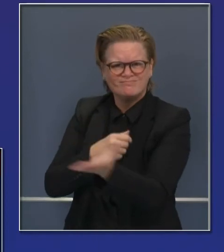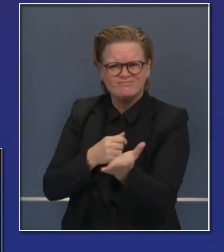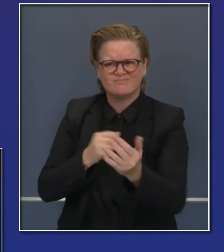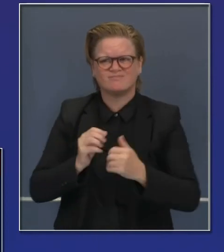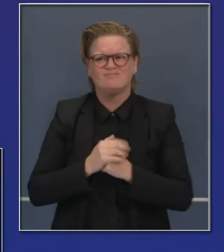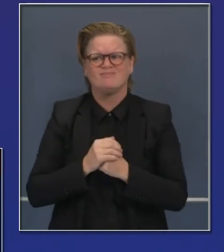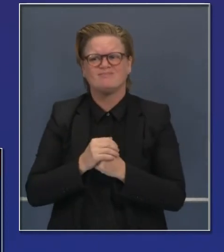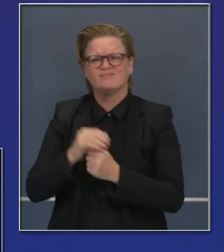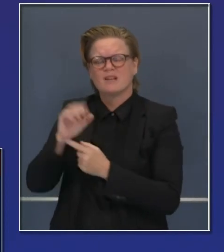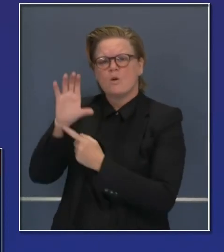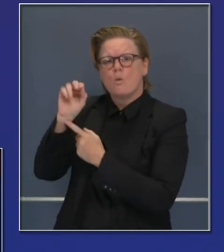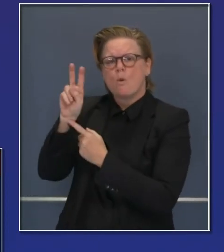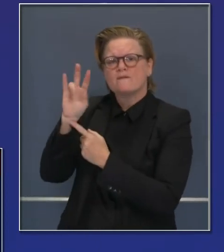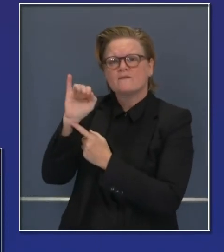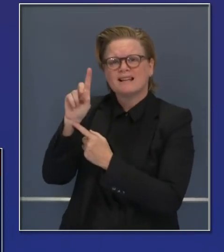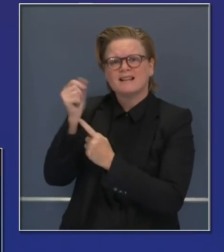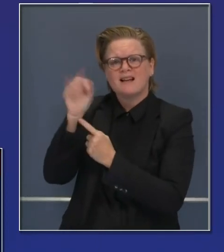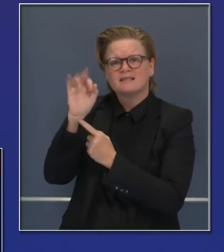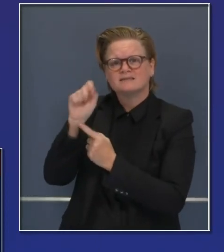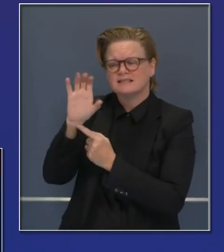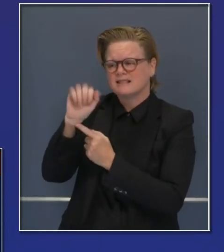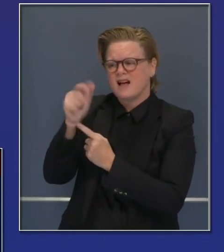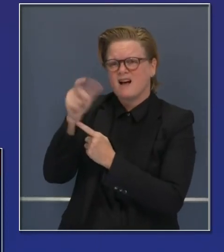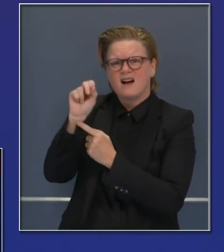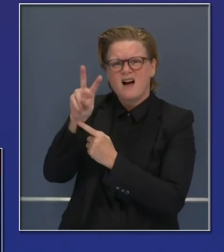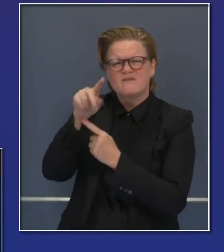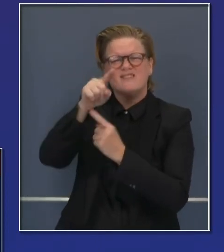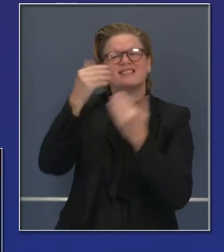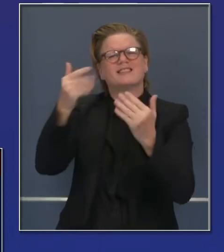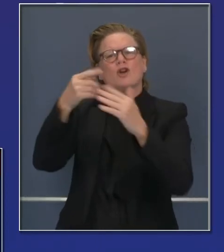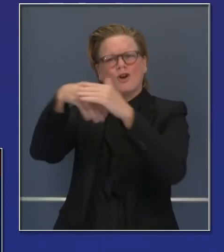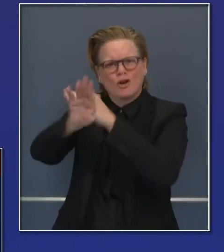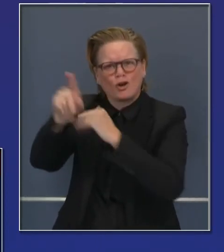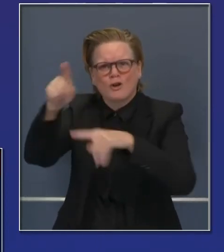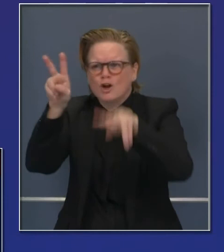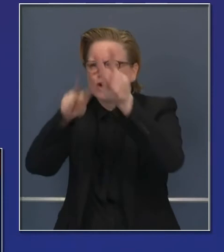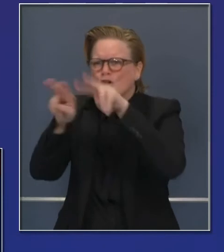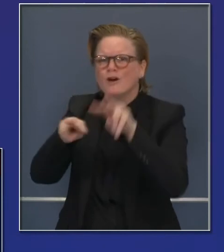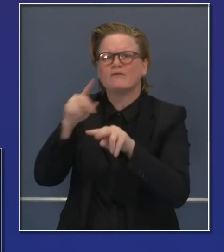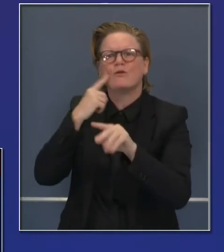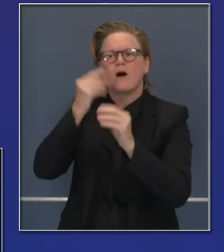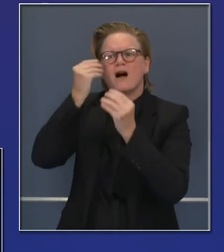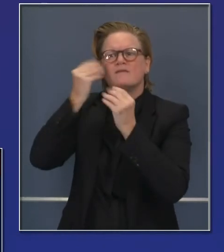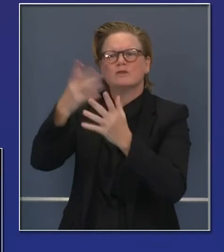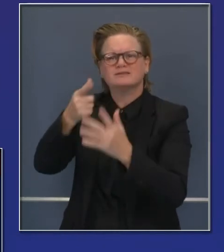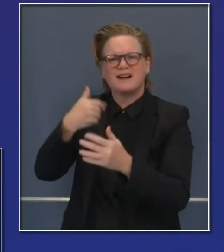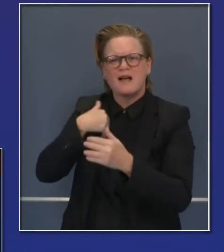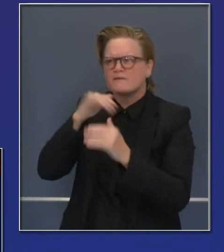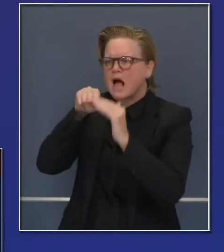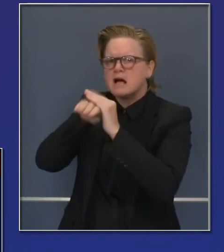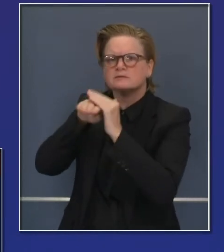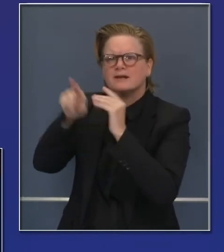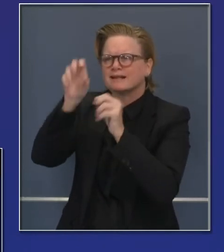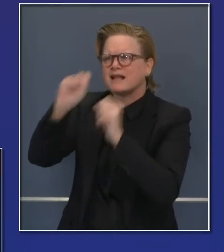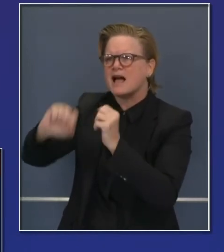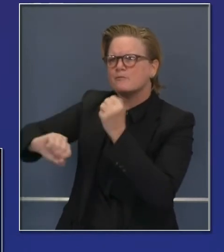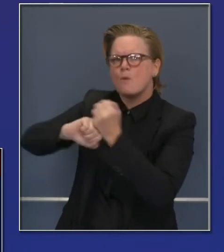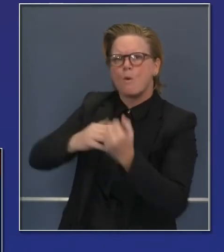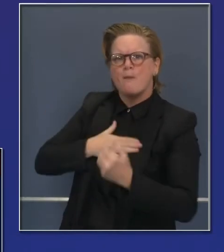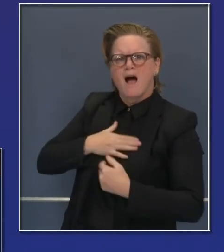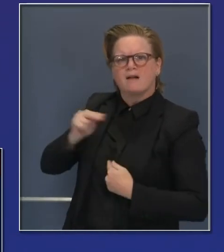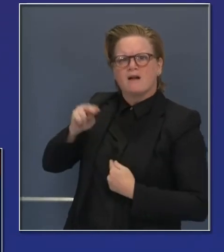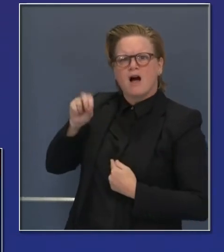covid19.ca.gov website to learn more about how you can access these emergency grants, which we just made available this